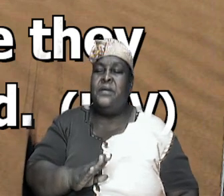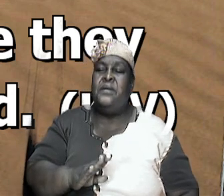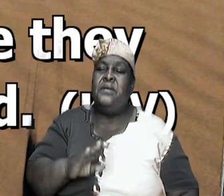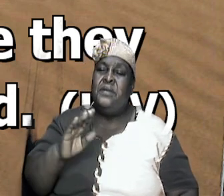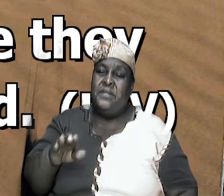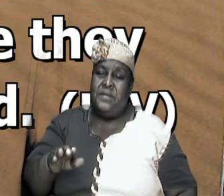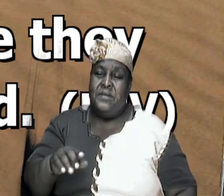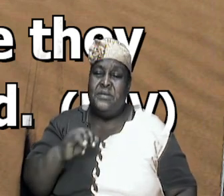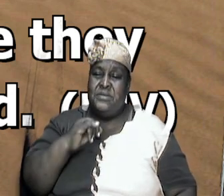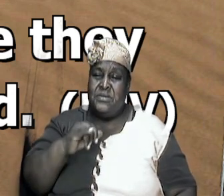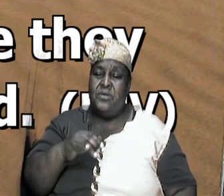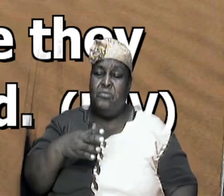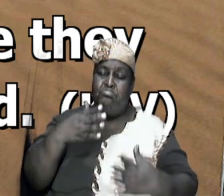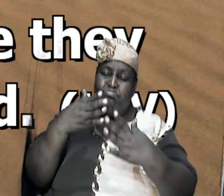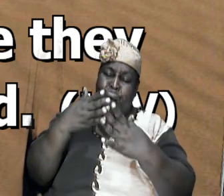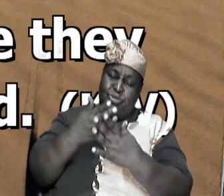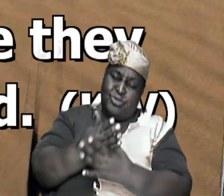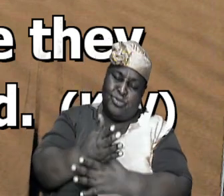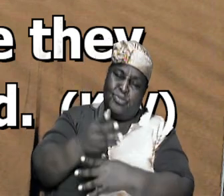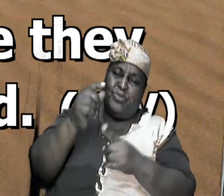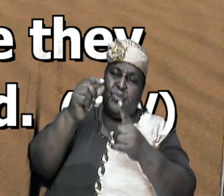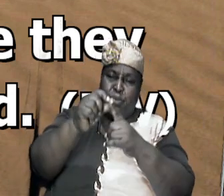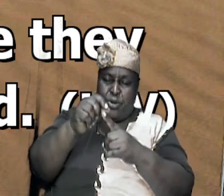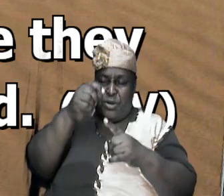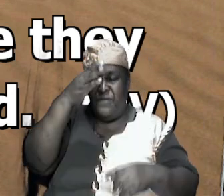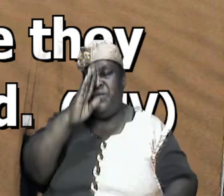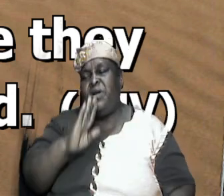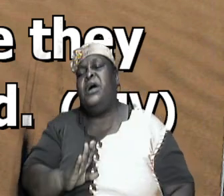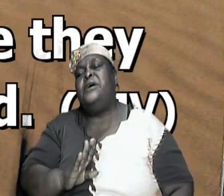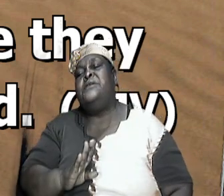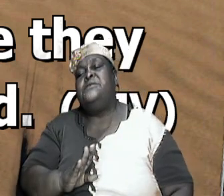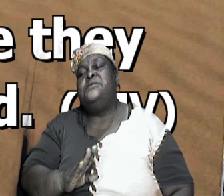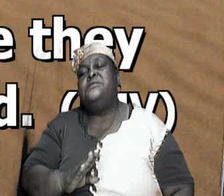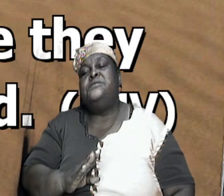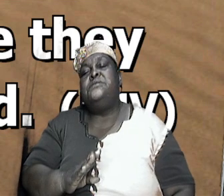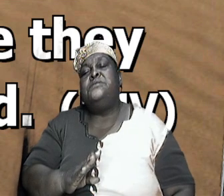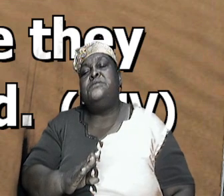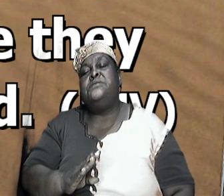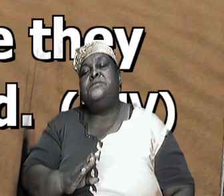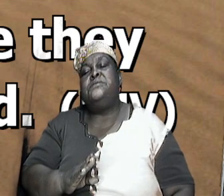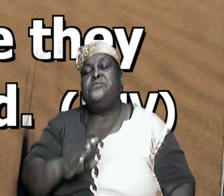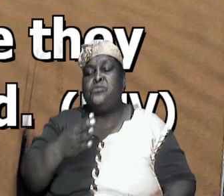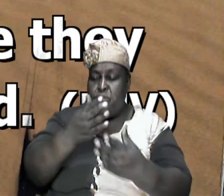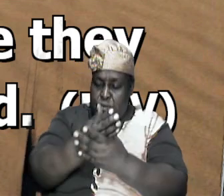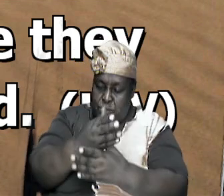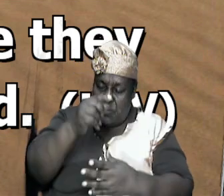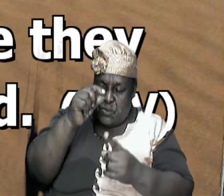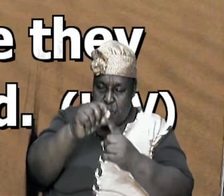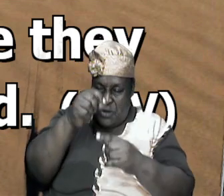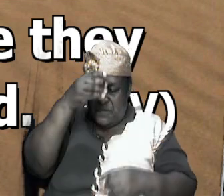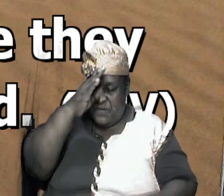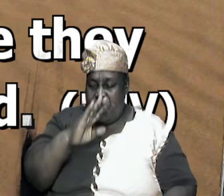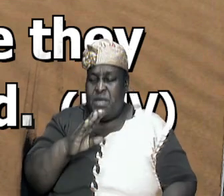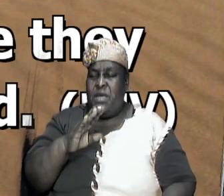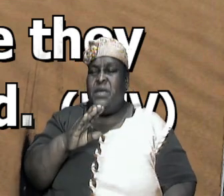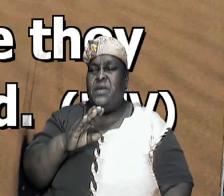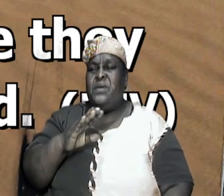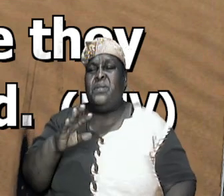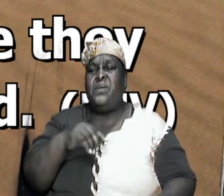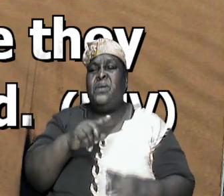this is through the Word of God. Right? This is through the Word of God.